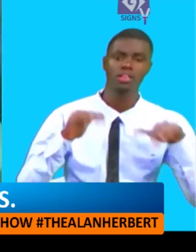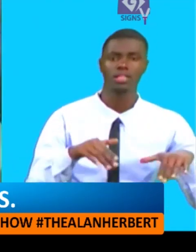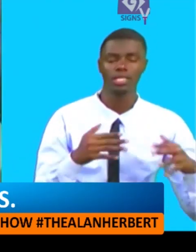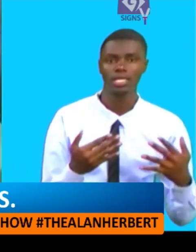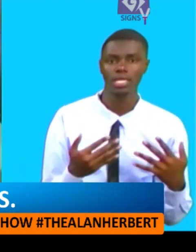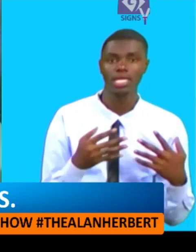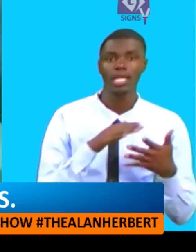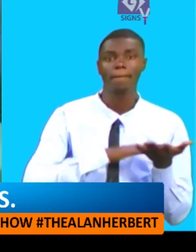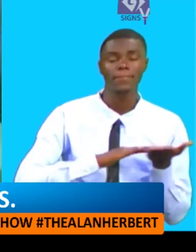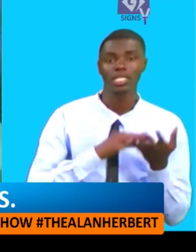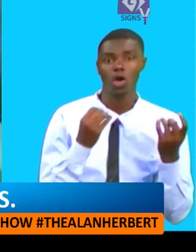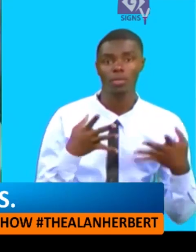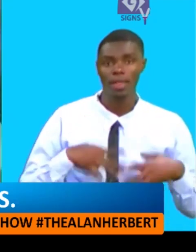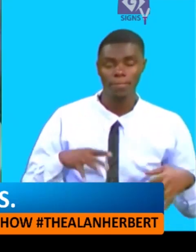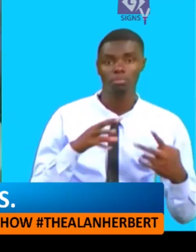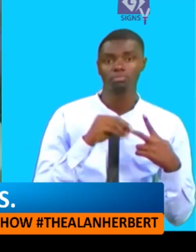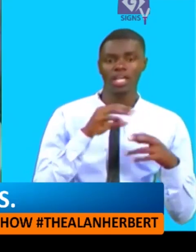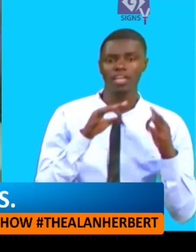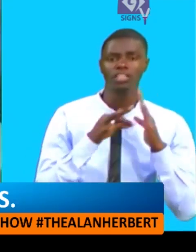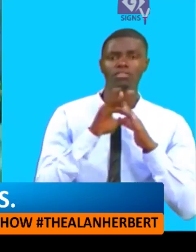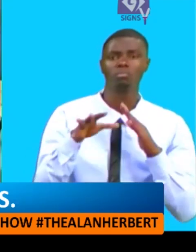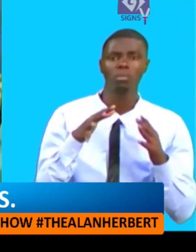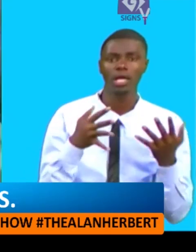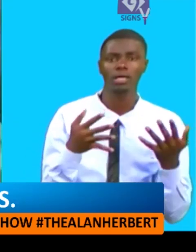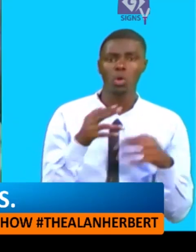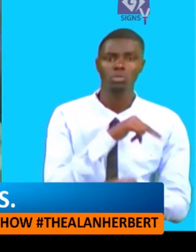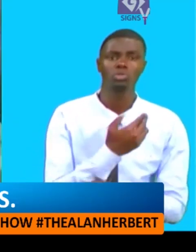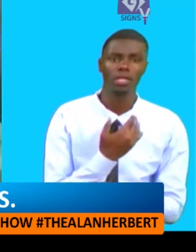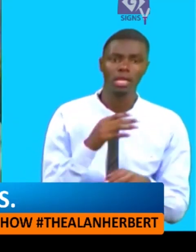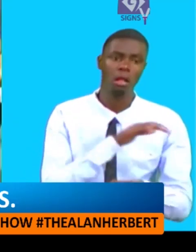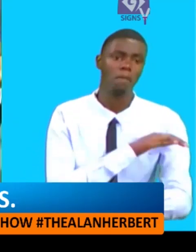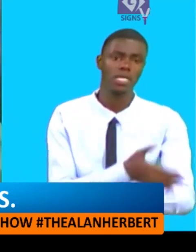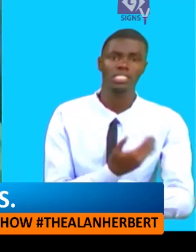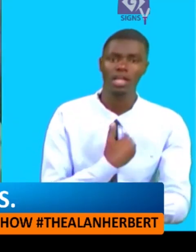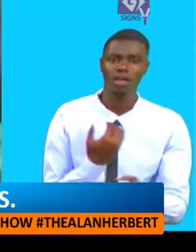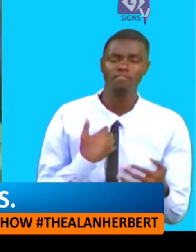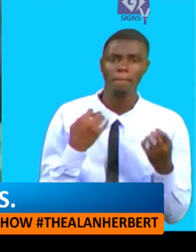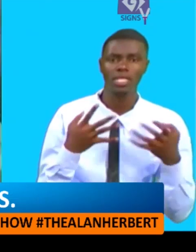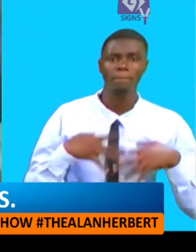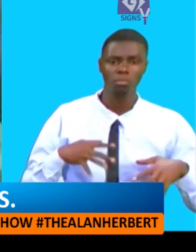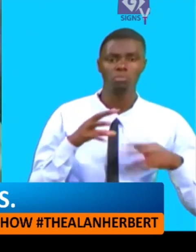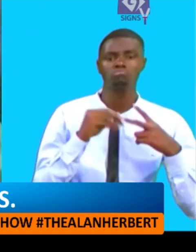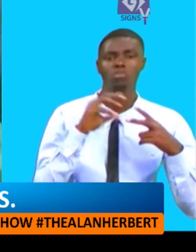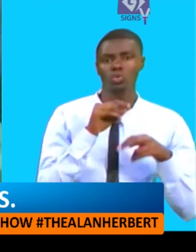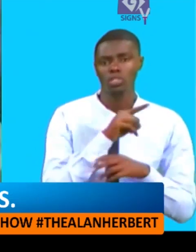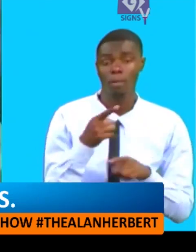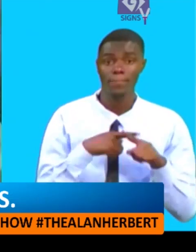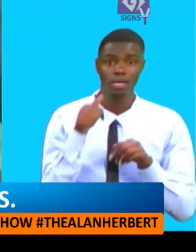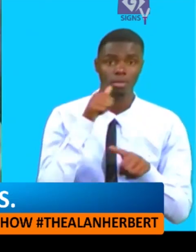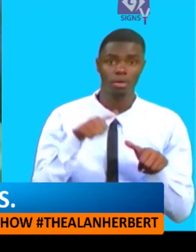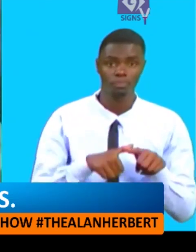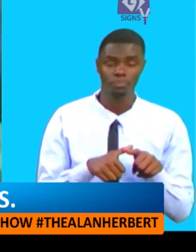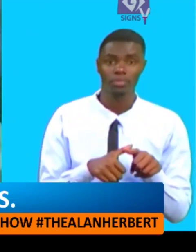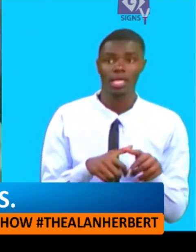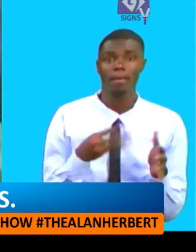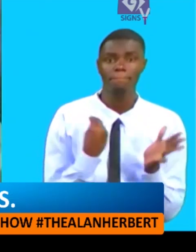on how many people choose your facility. Yes. So if you're a popular facility and you have the capacity, you'll have so many people who have chosen you. But remember,